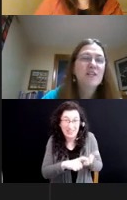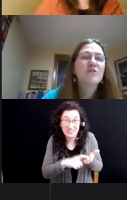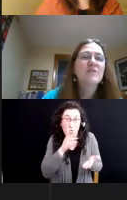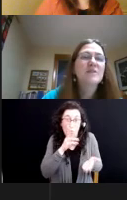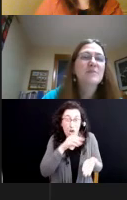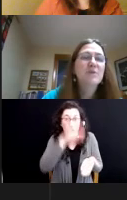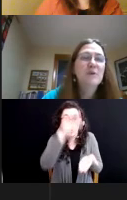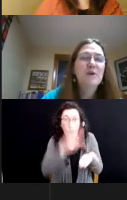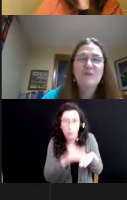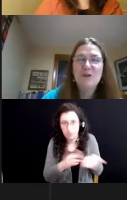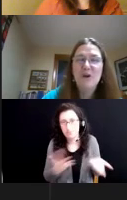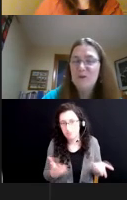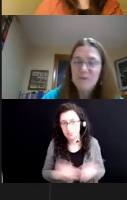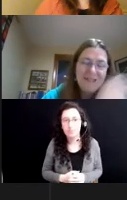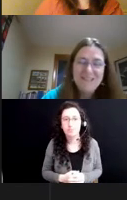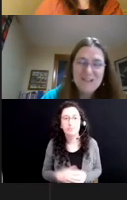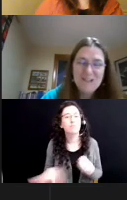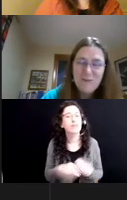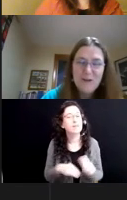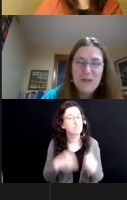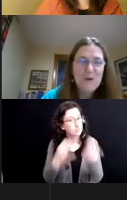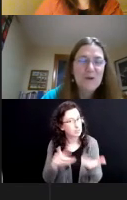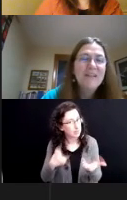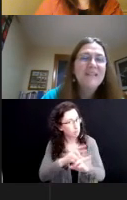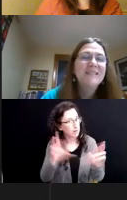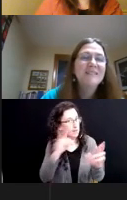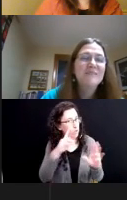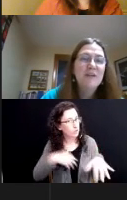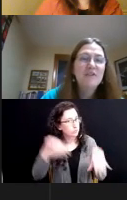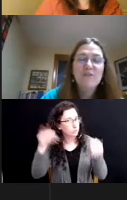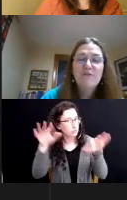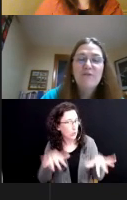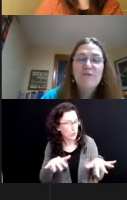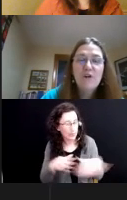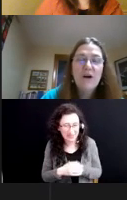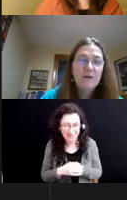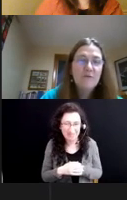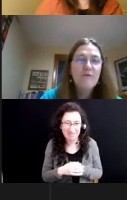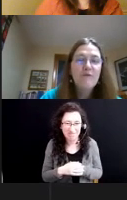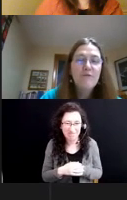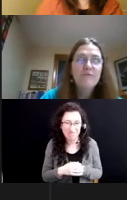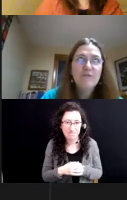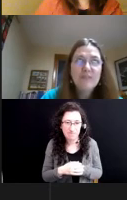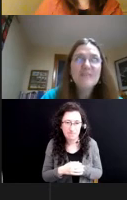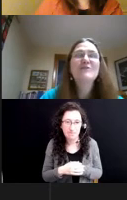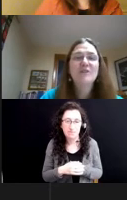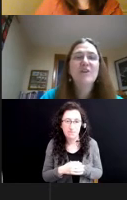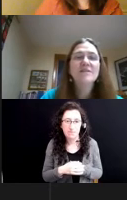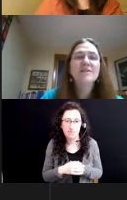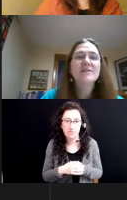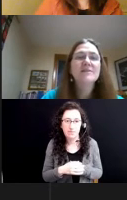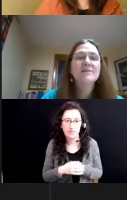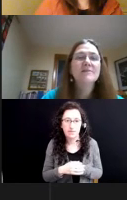I just had to throw this in, be prepared for snow. This is about anywhere. Make sure you have